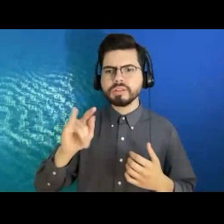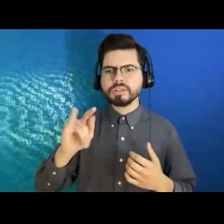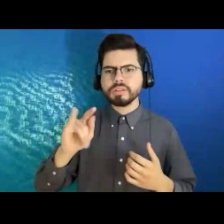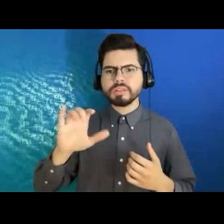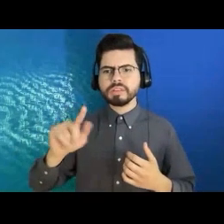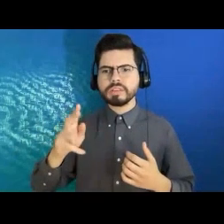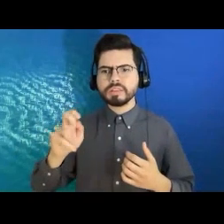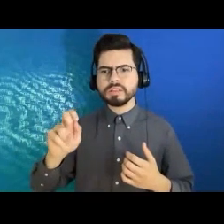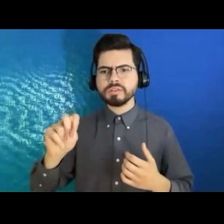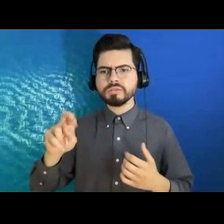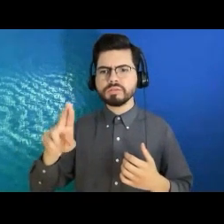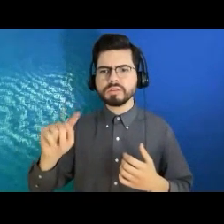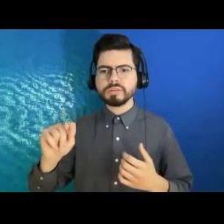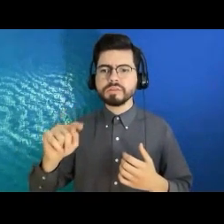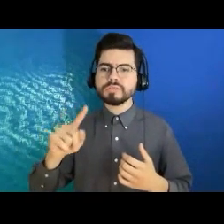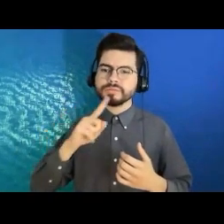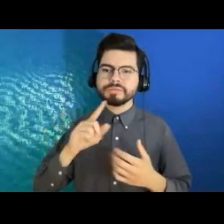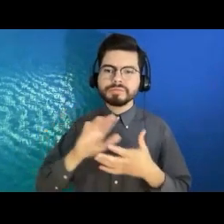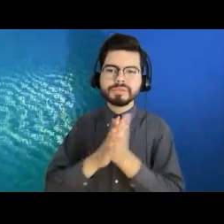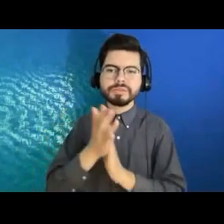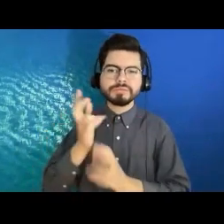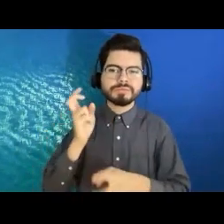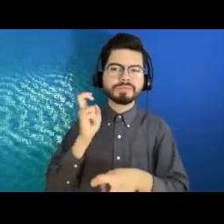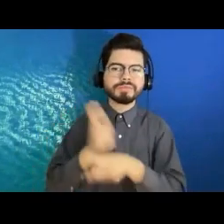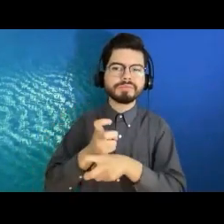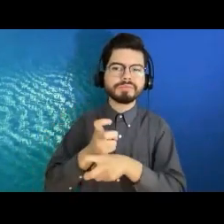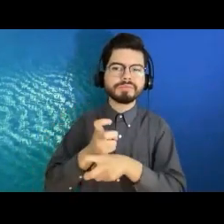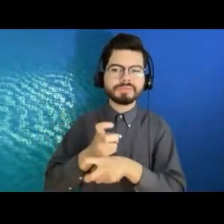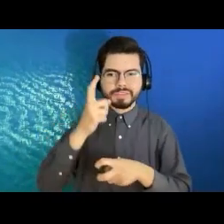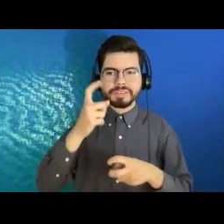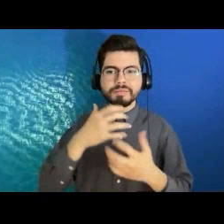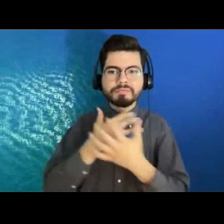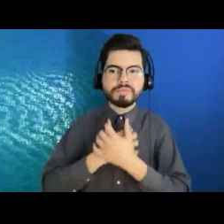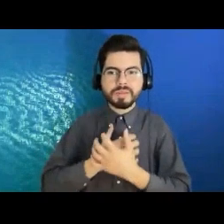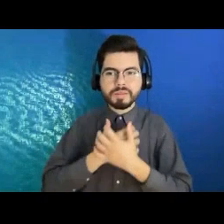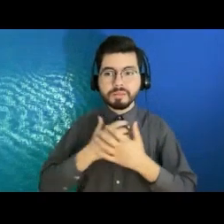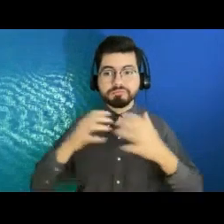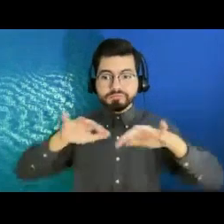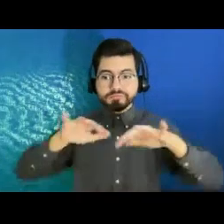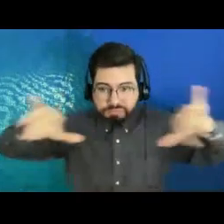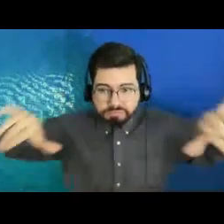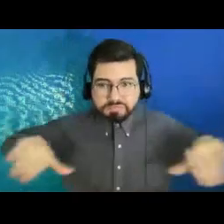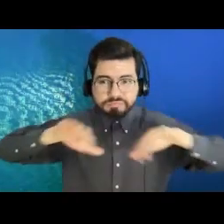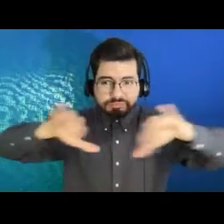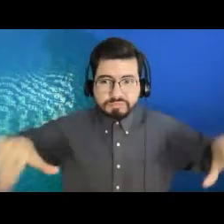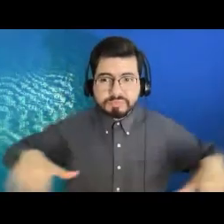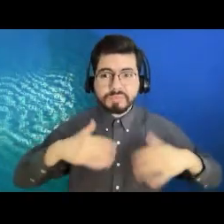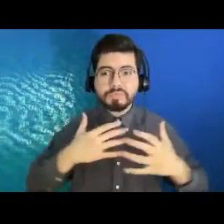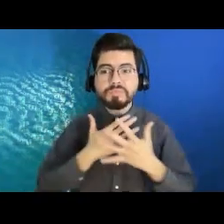a bear to catch a lake trout, you'd have to have snorkel and fins and be able to hold his breath for a long time.